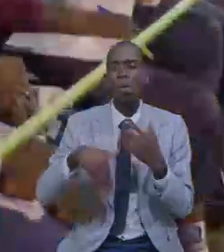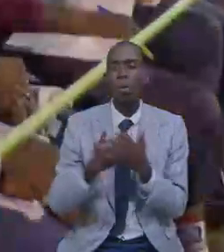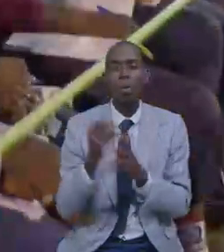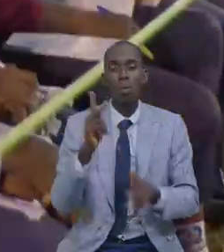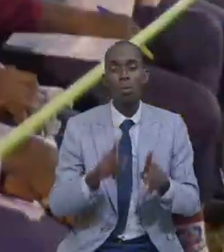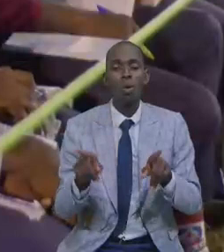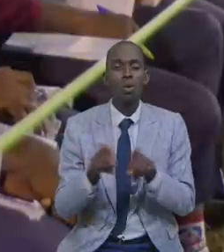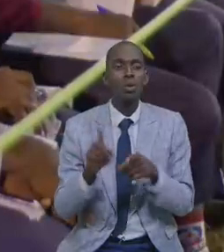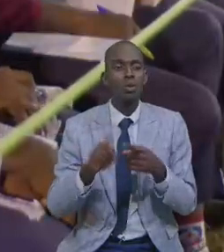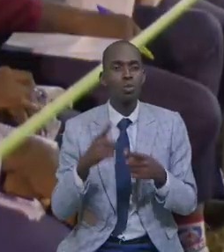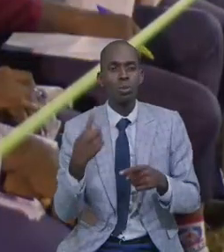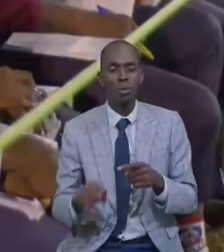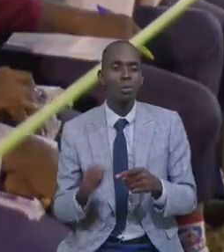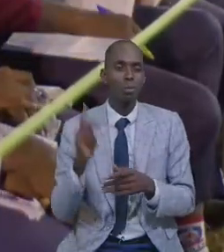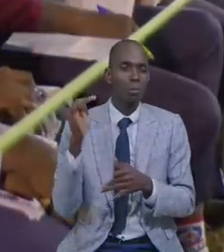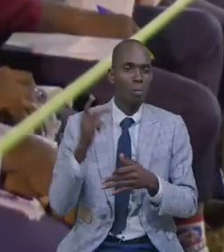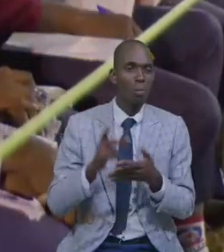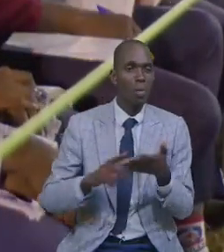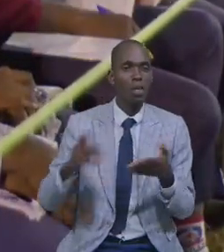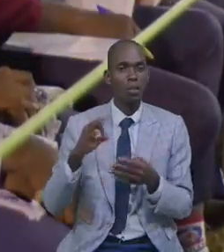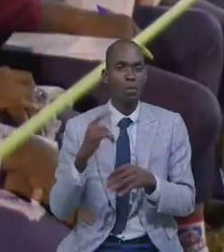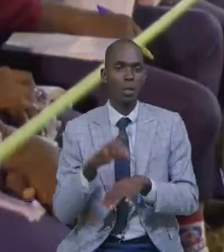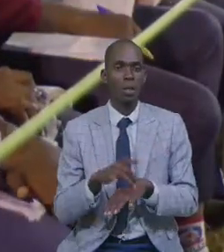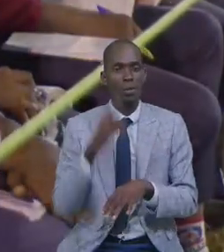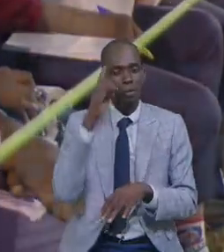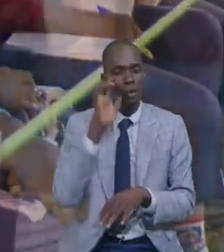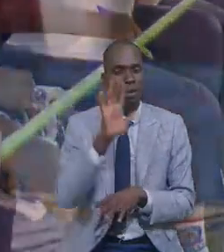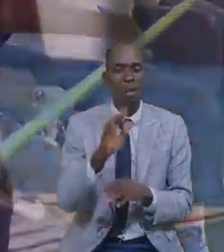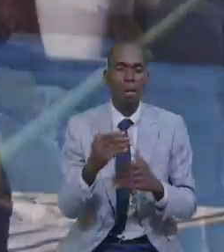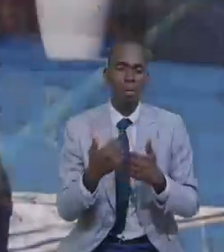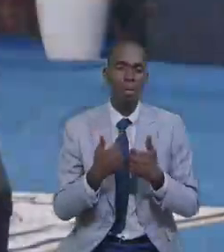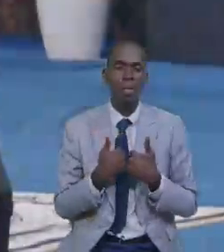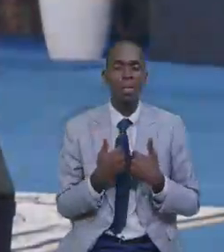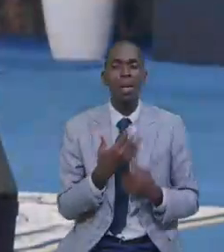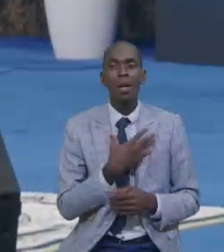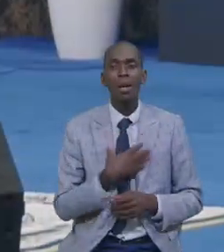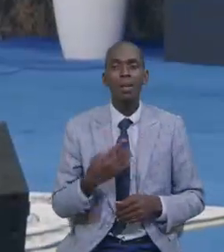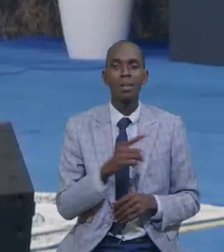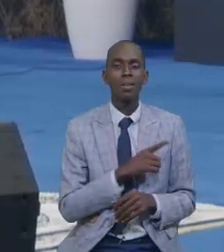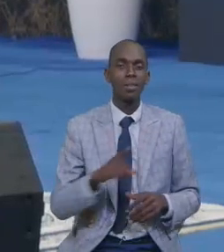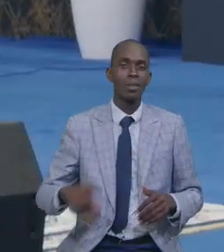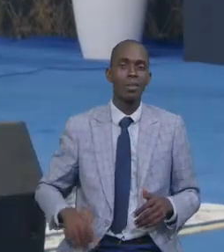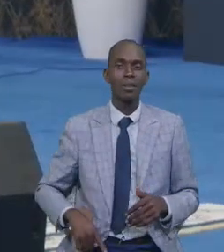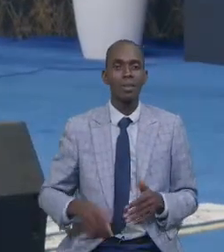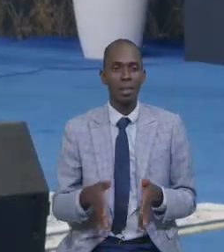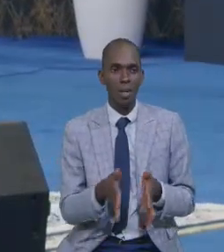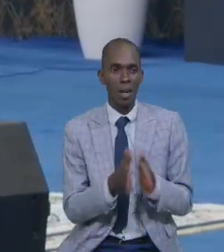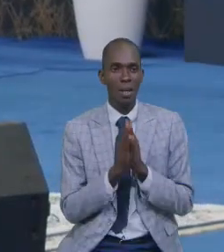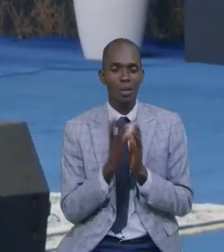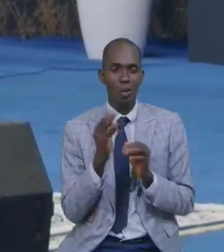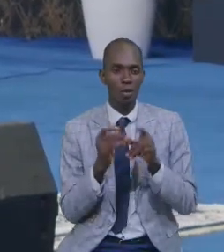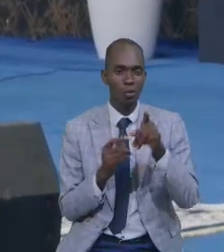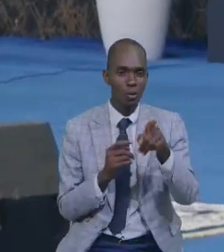the earth for thy possession. And the Lord asked of you